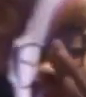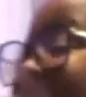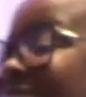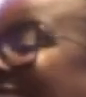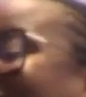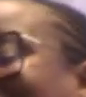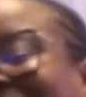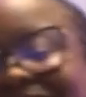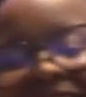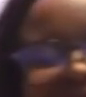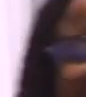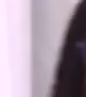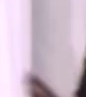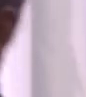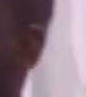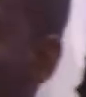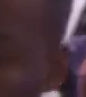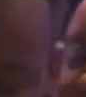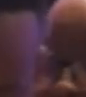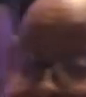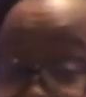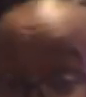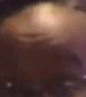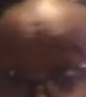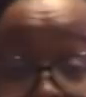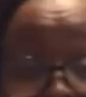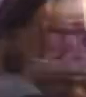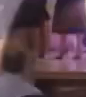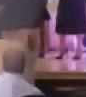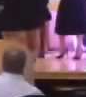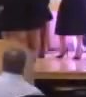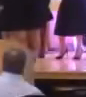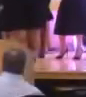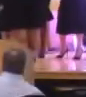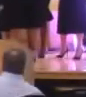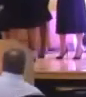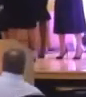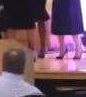Oh, when he washed